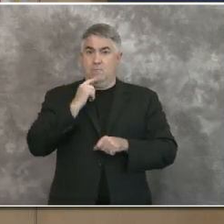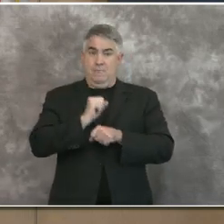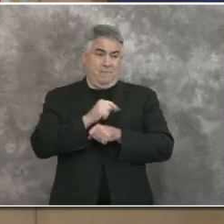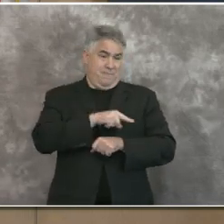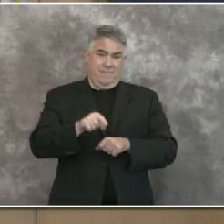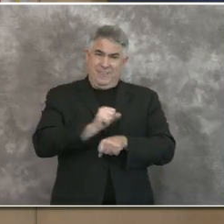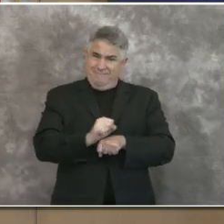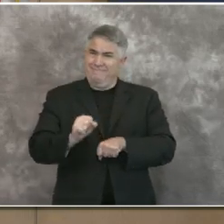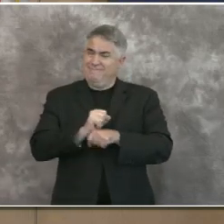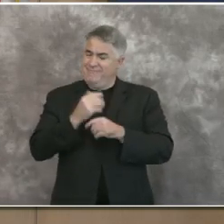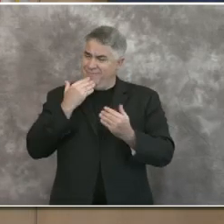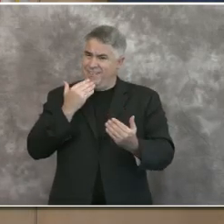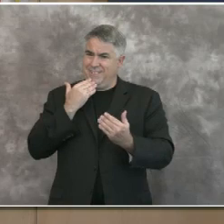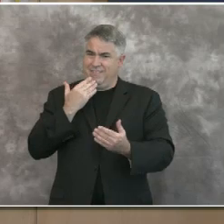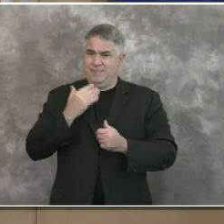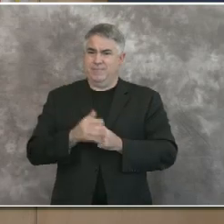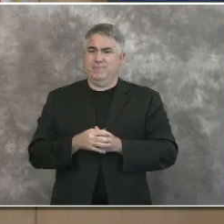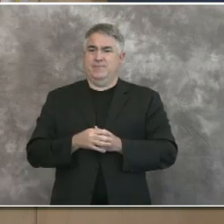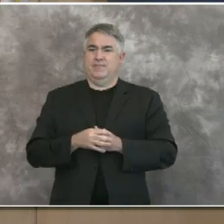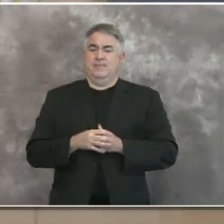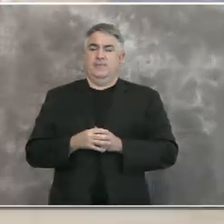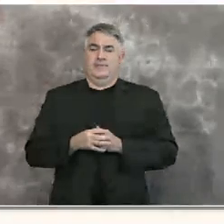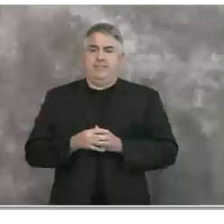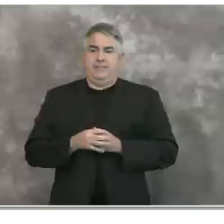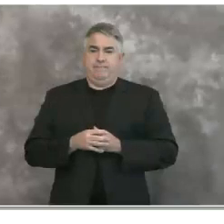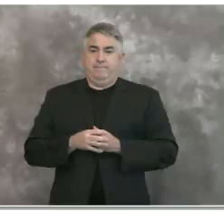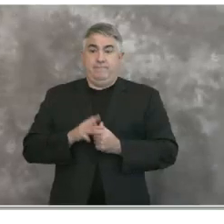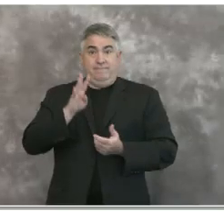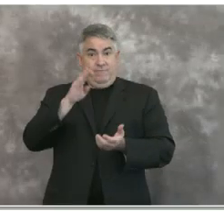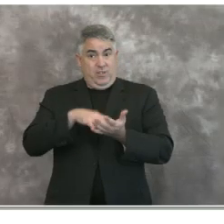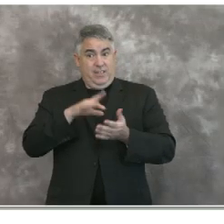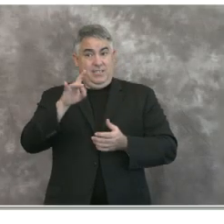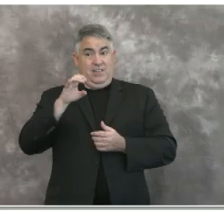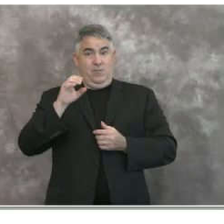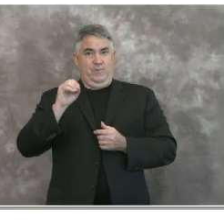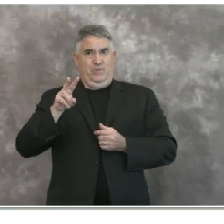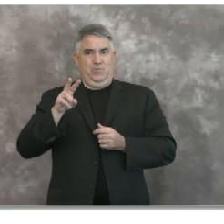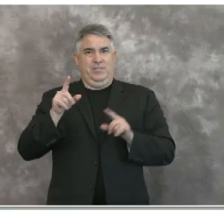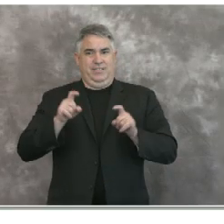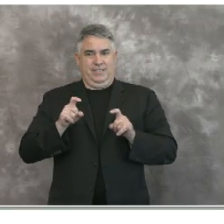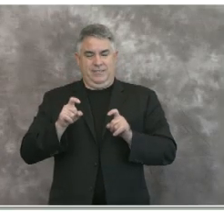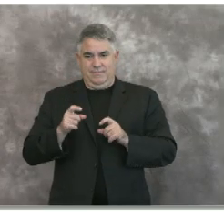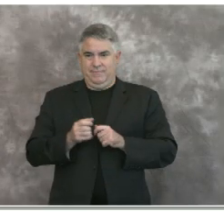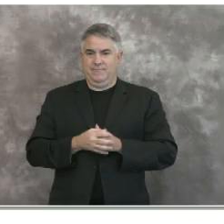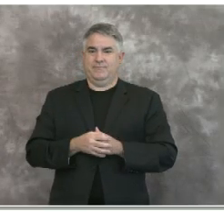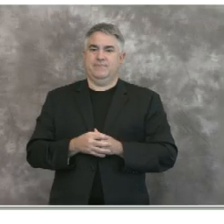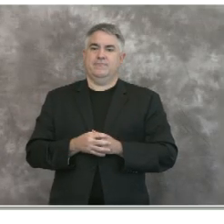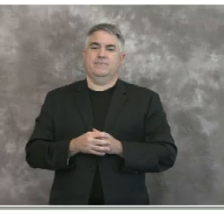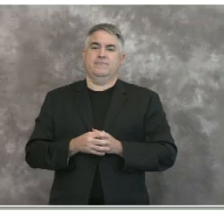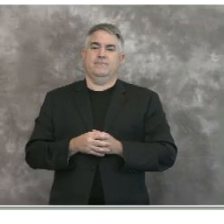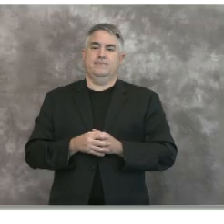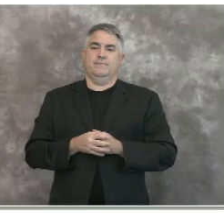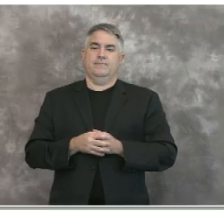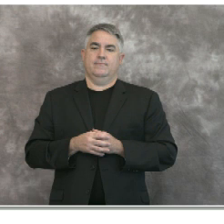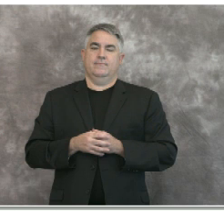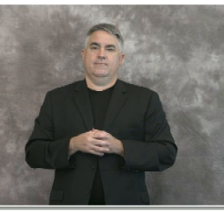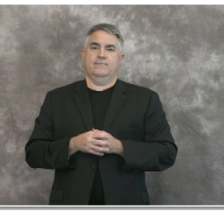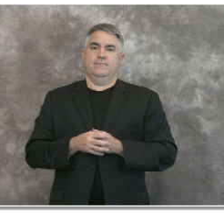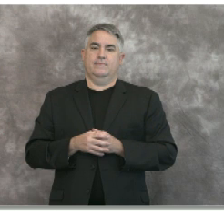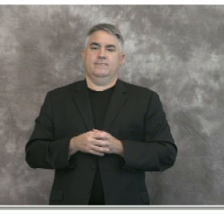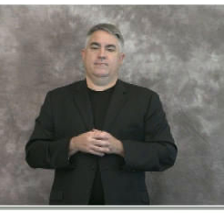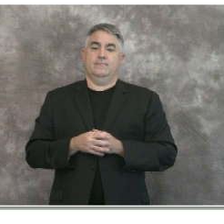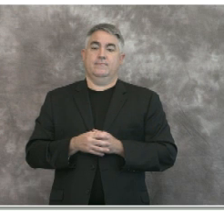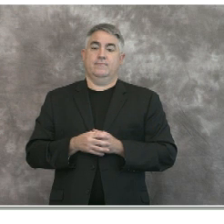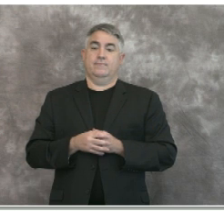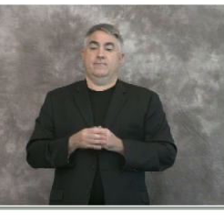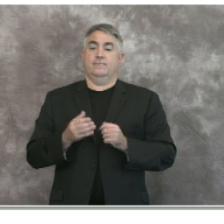into our T3 chart here. You'll see today we're reporting 4,802 tests, our new